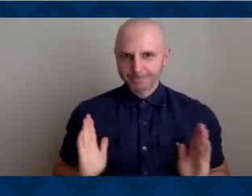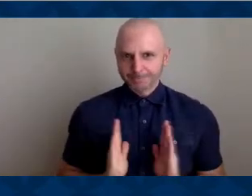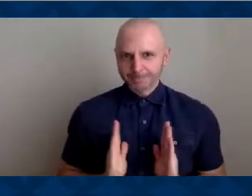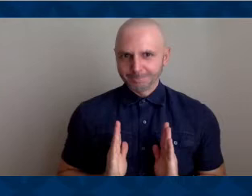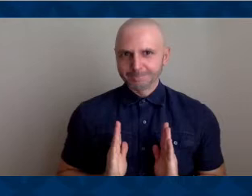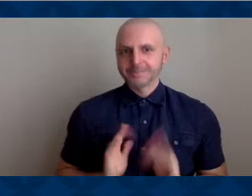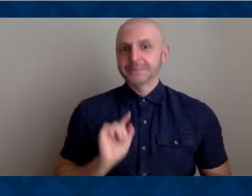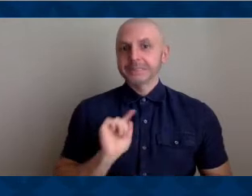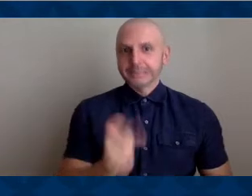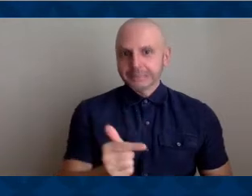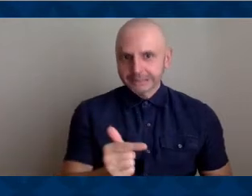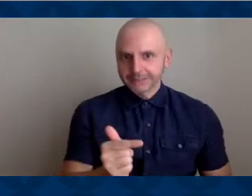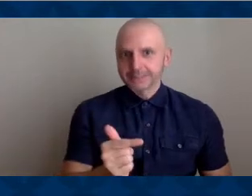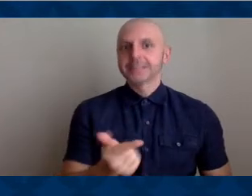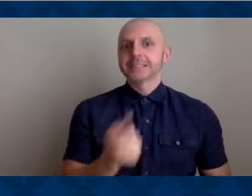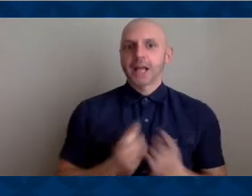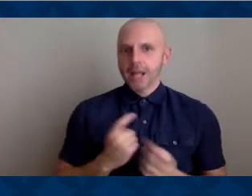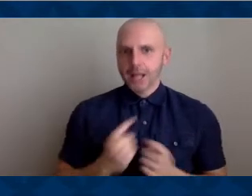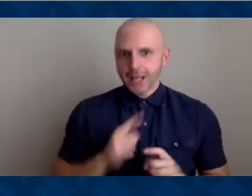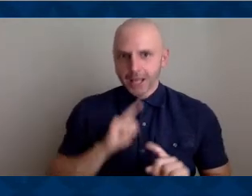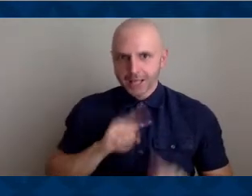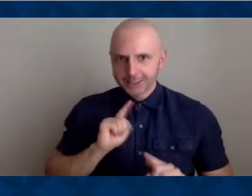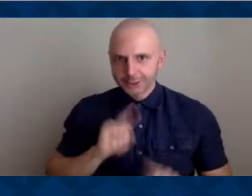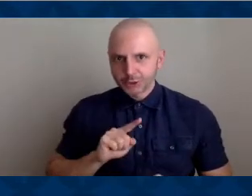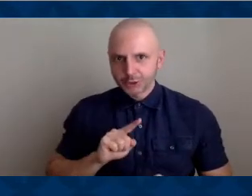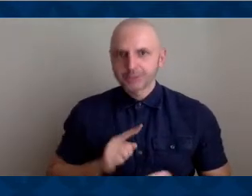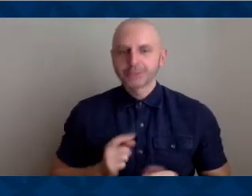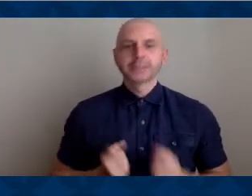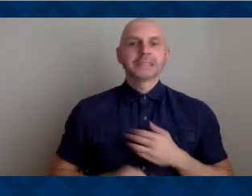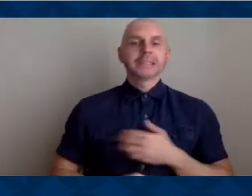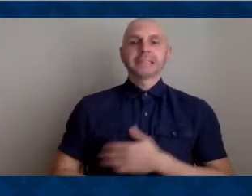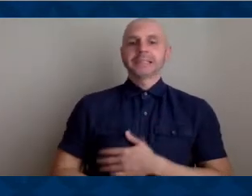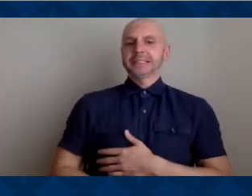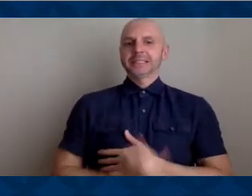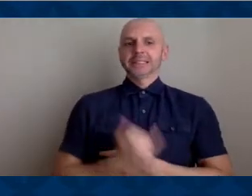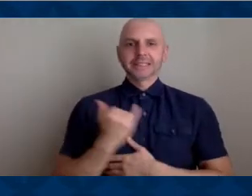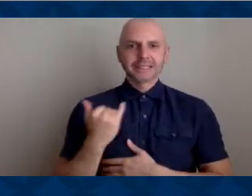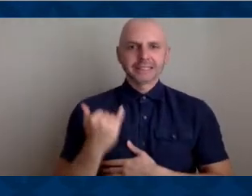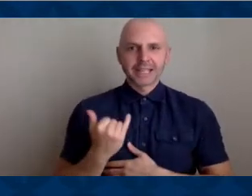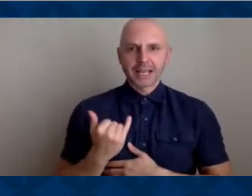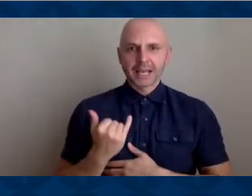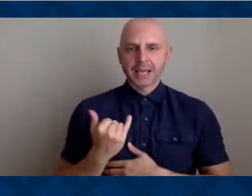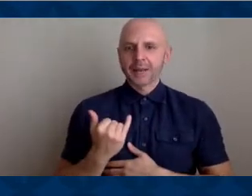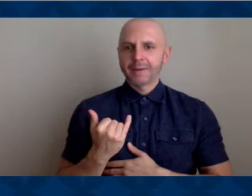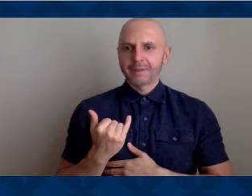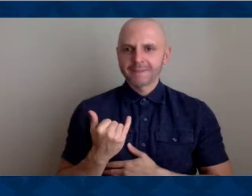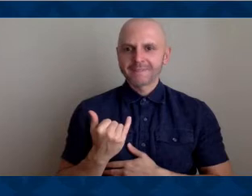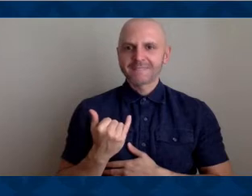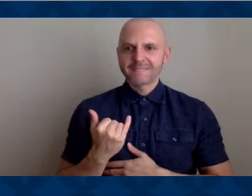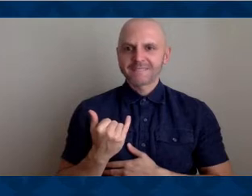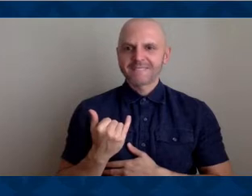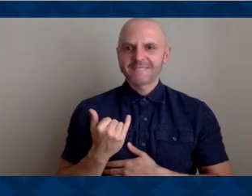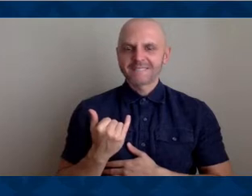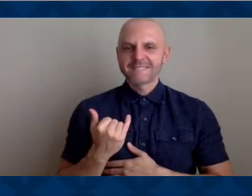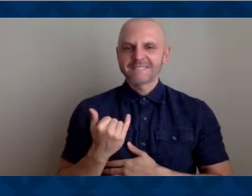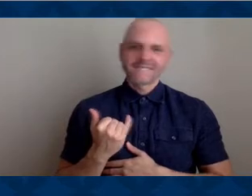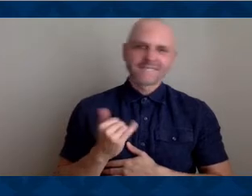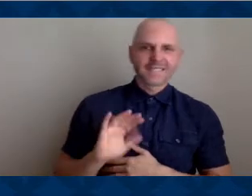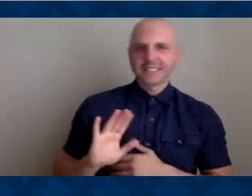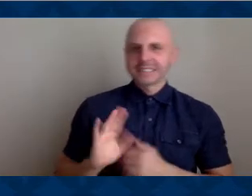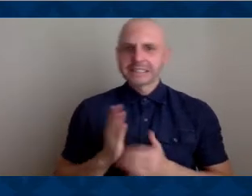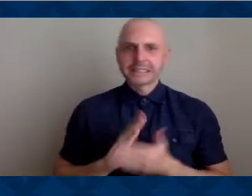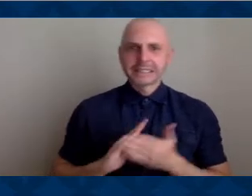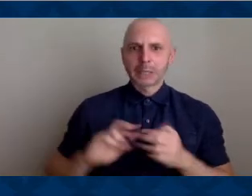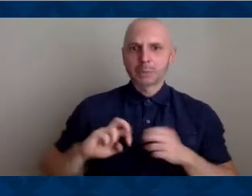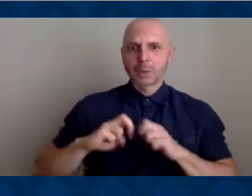and answers. Unfortunately, we're having a little bit of technical difficulty with the Q&A forum. So if you have questions for